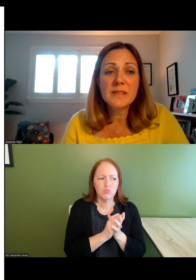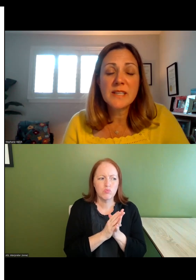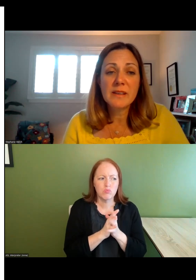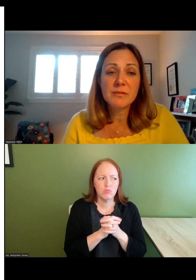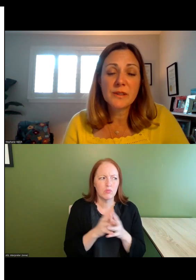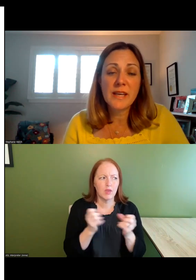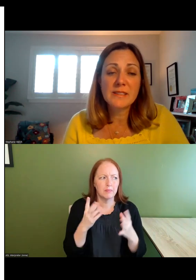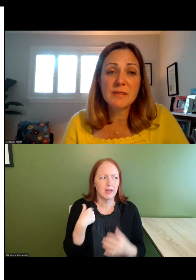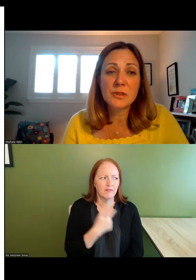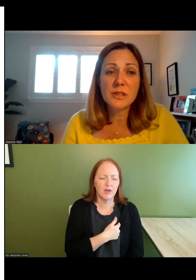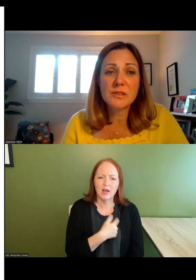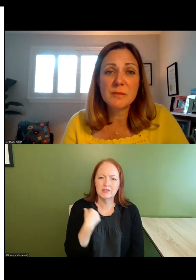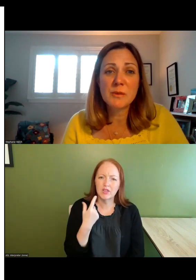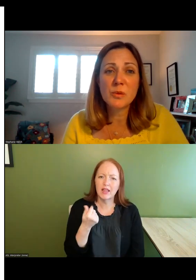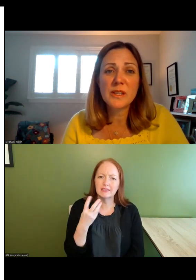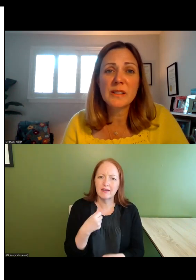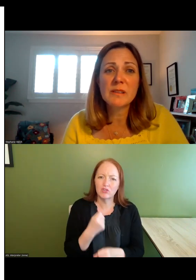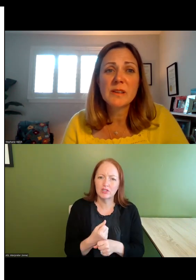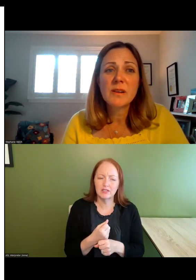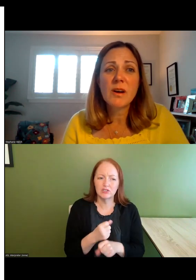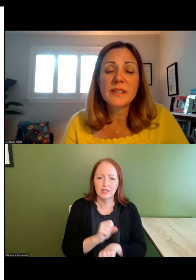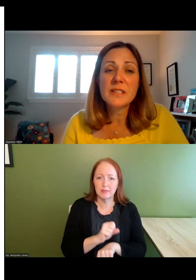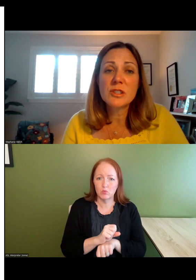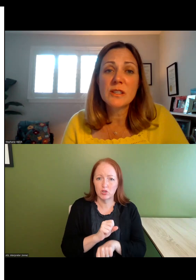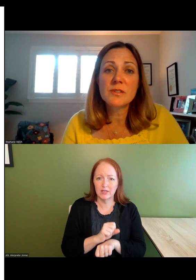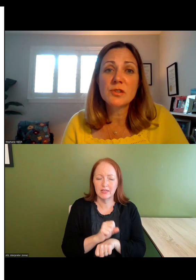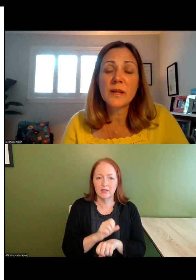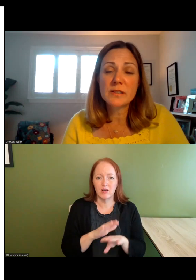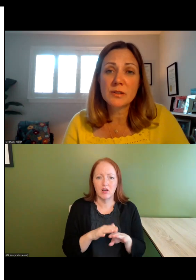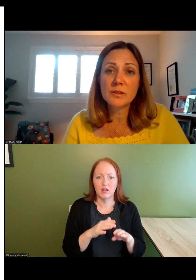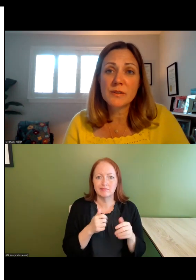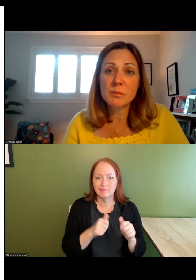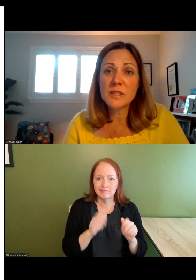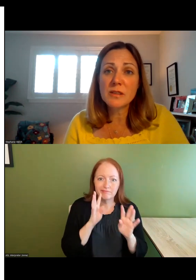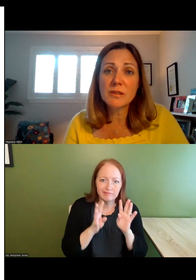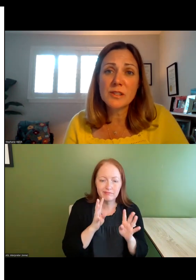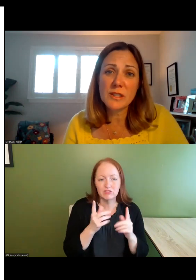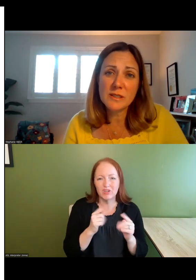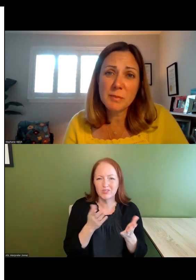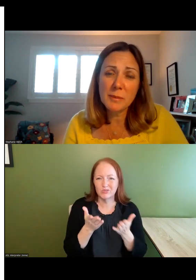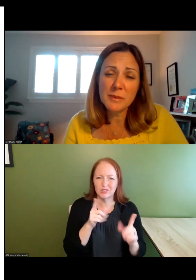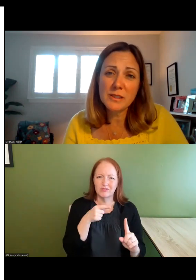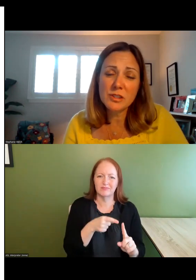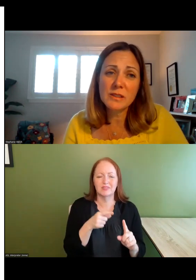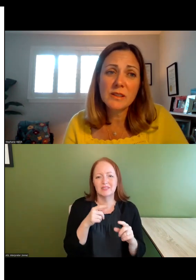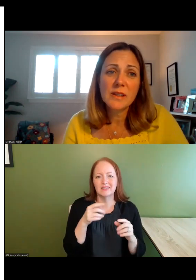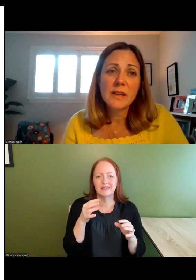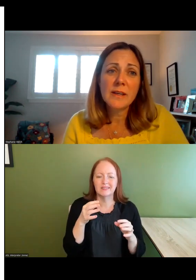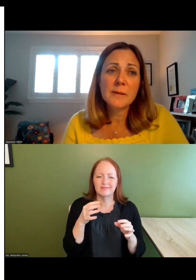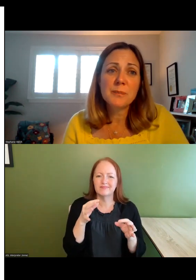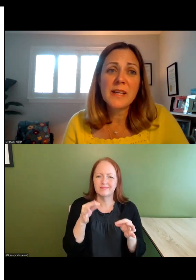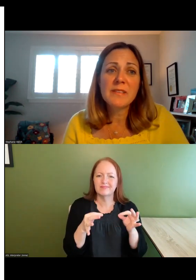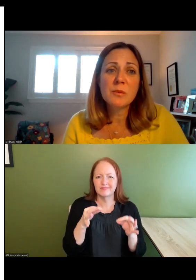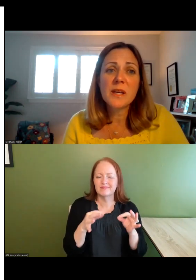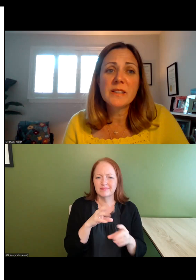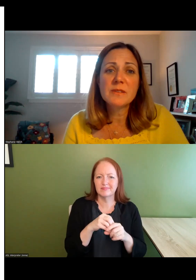many of us for the last several years have been working on initiatives to try to serve, in particular, the justice population.